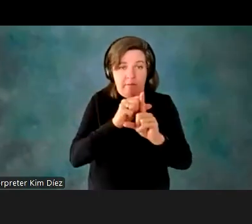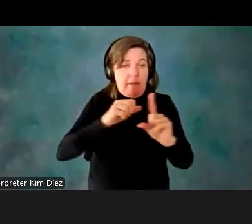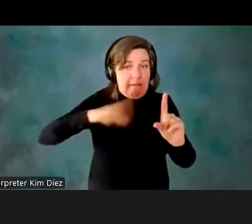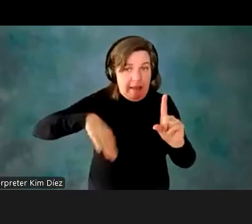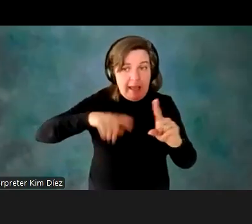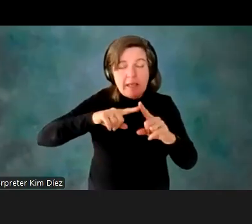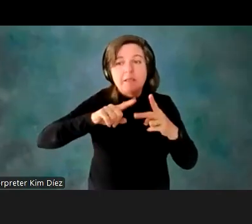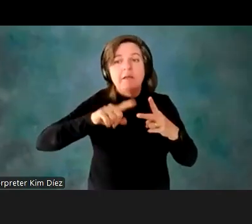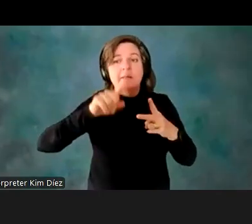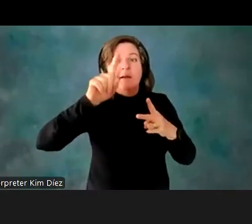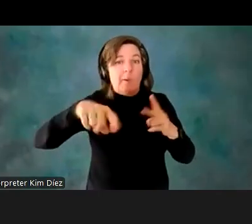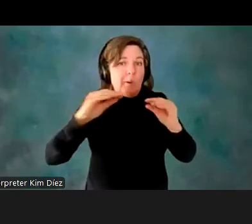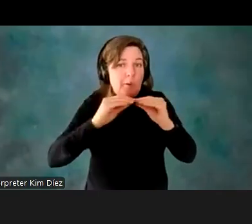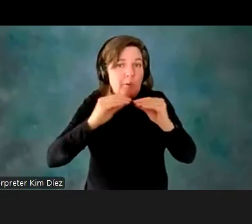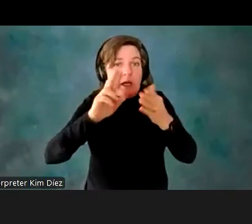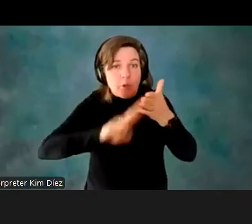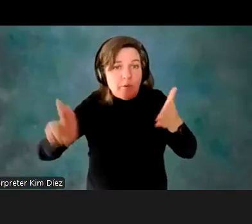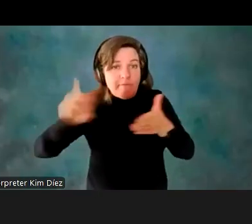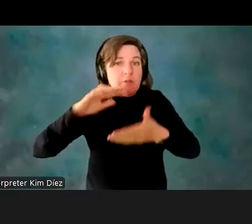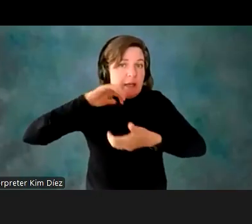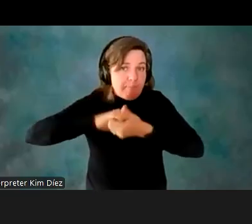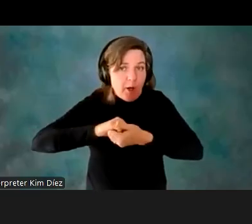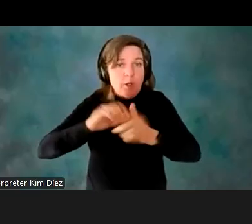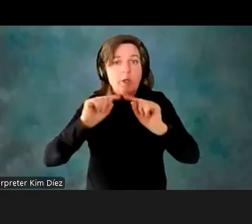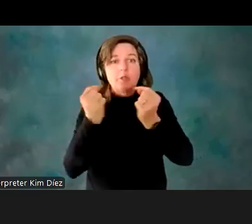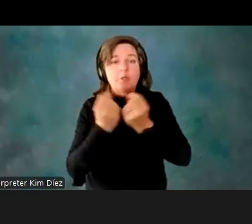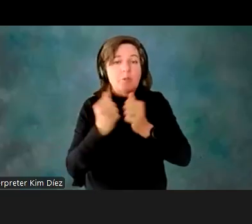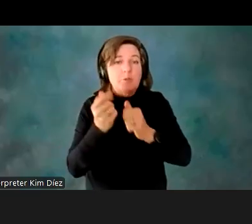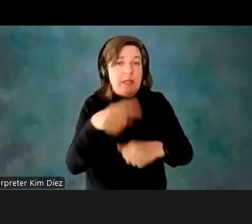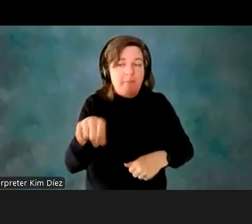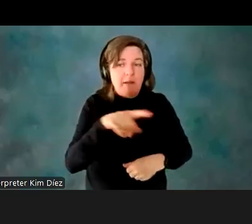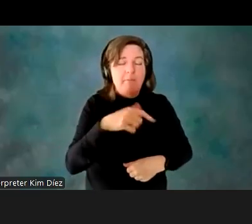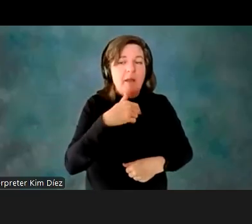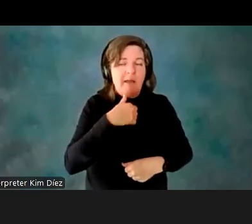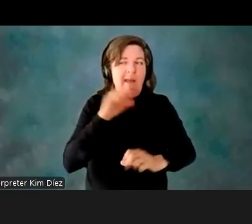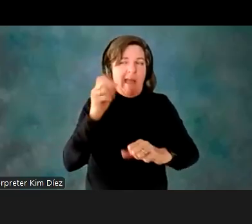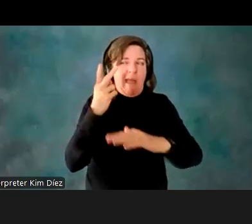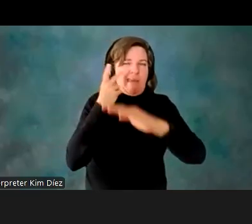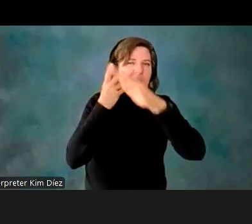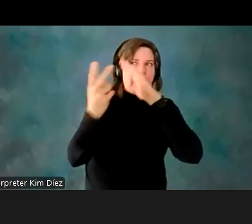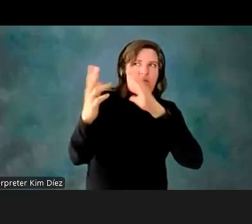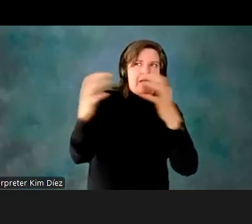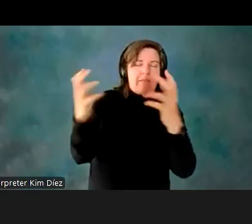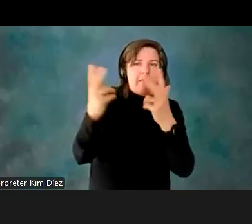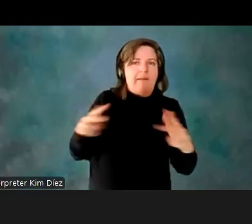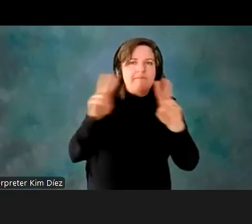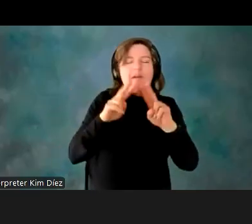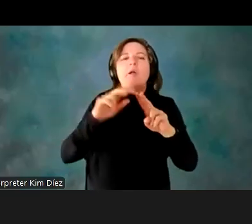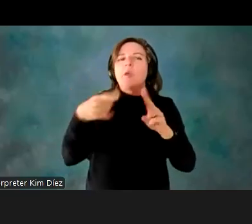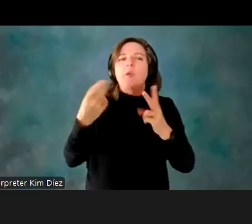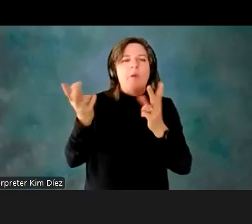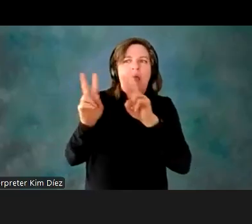or university partners maybe to team up with. I can see a lot of value in just looking at